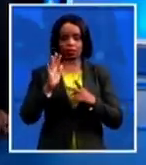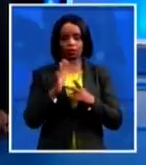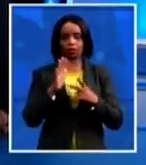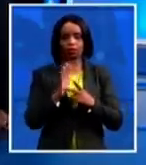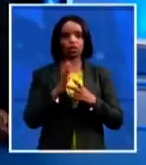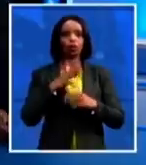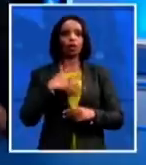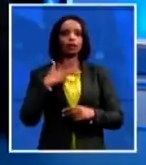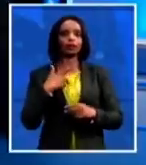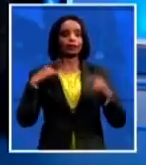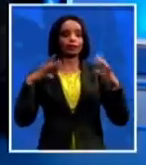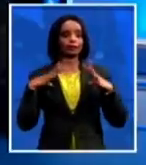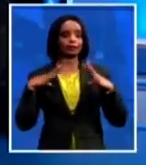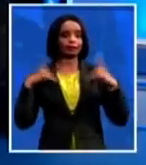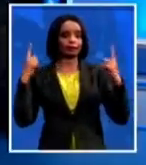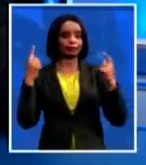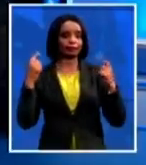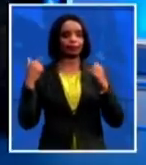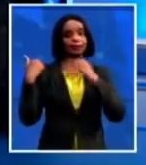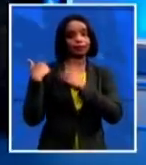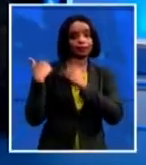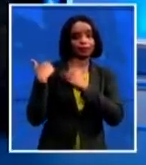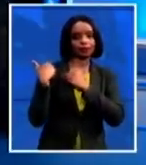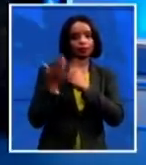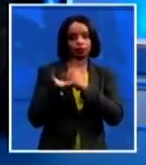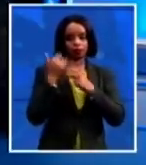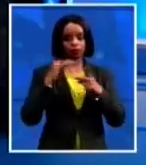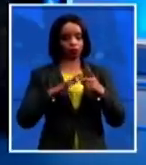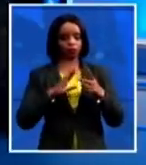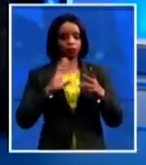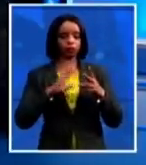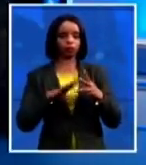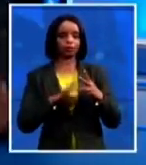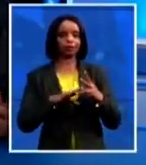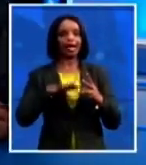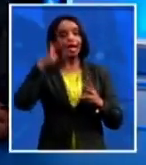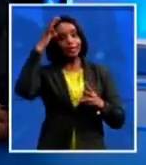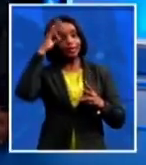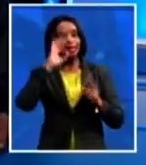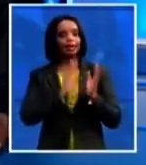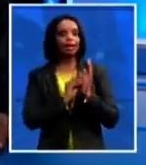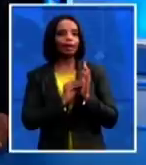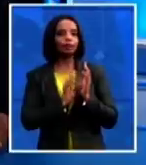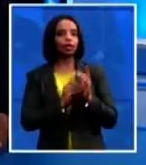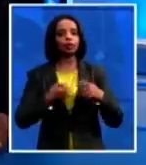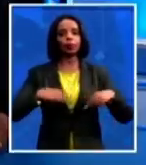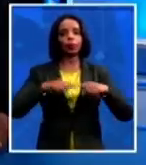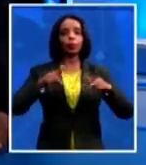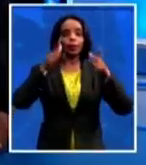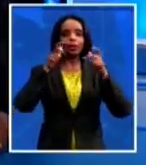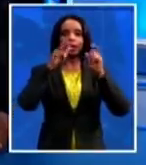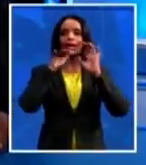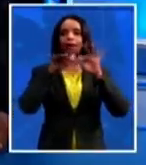Capture Commission report. We know that has been out there. A lot of people have been talking about it. The minister starting off by mentioning that